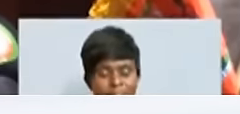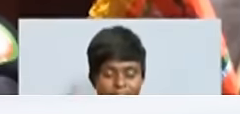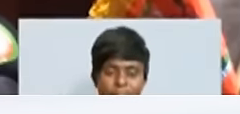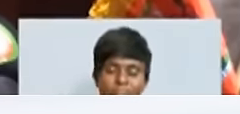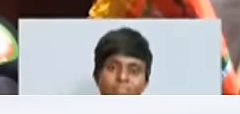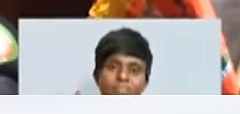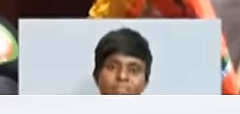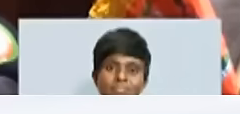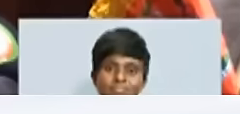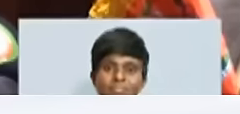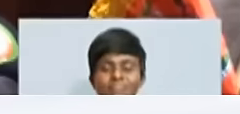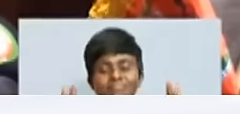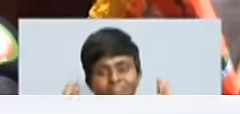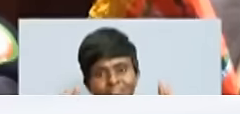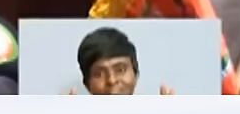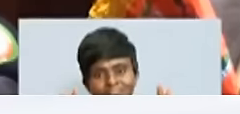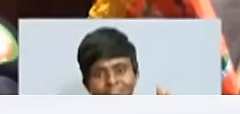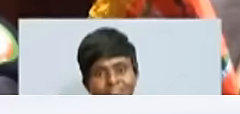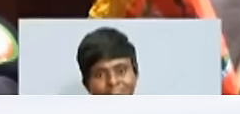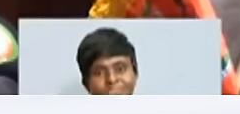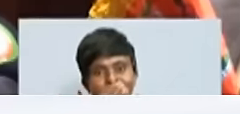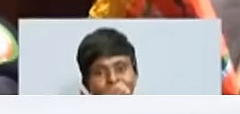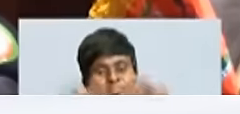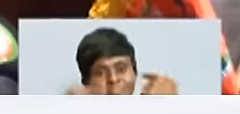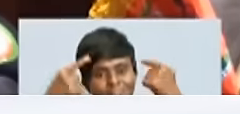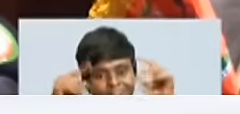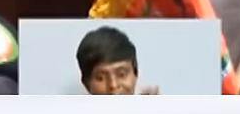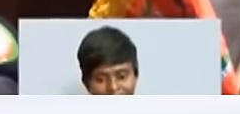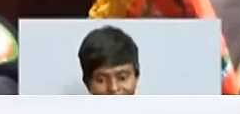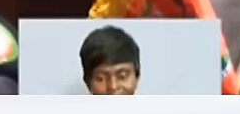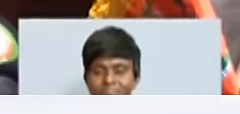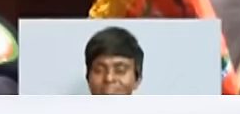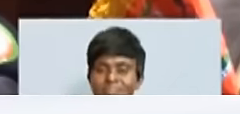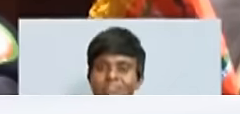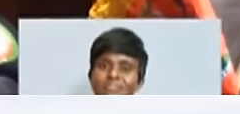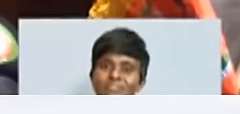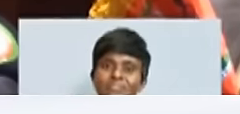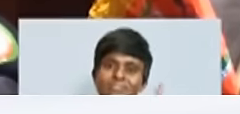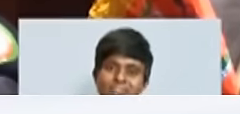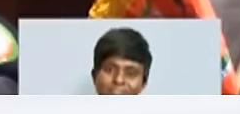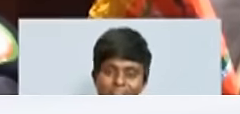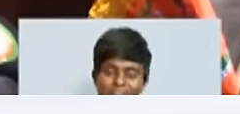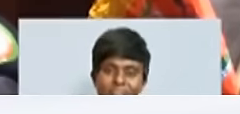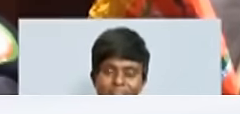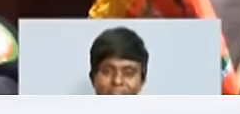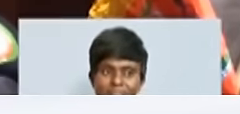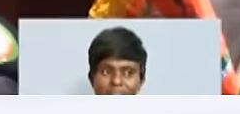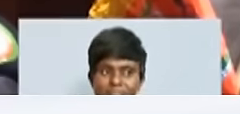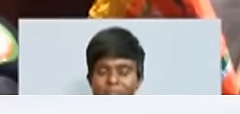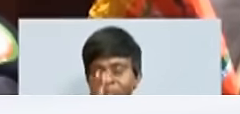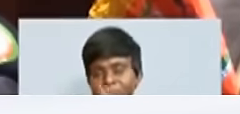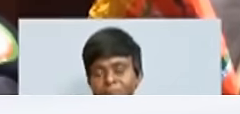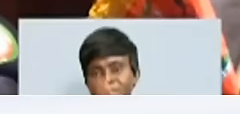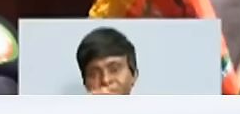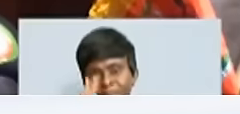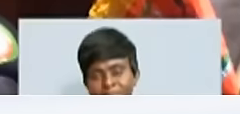responsible, decent, and successful children and citizens. Madam